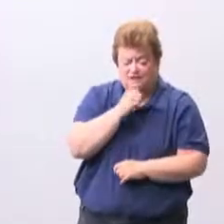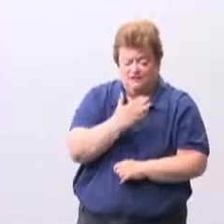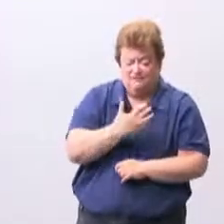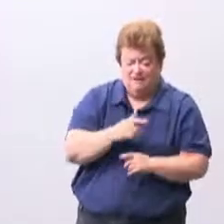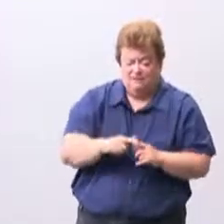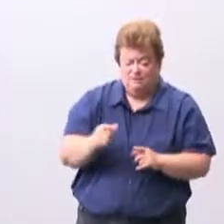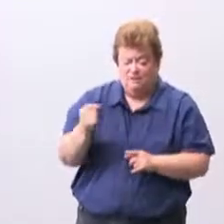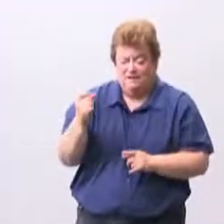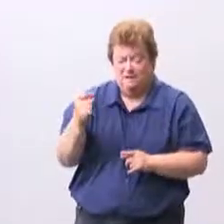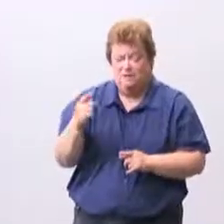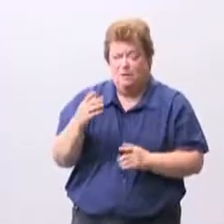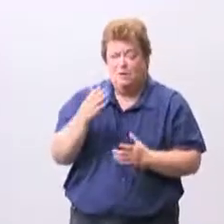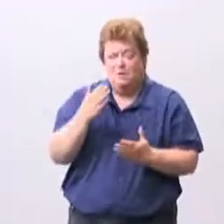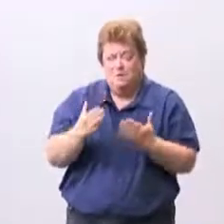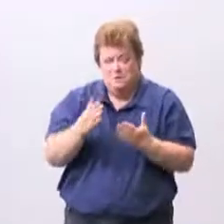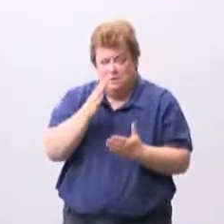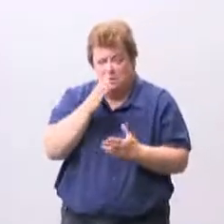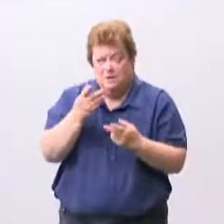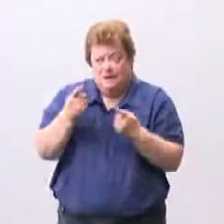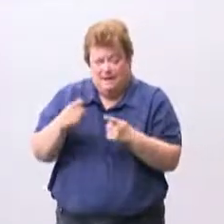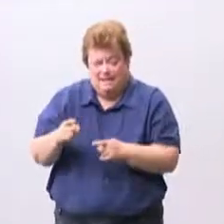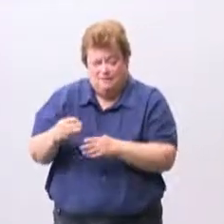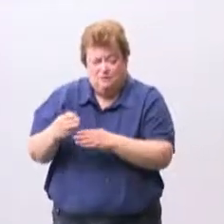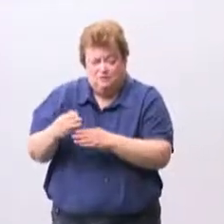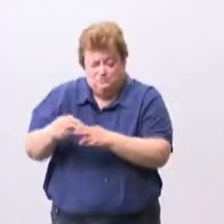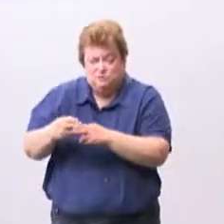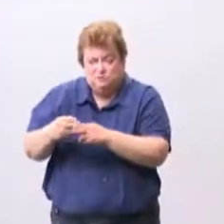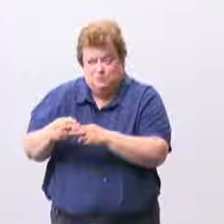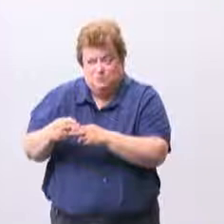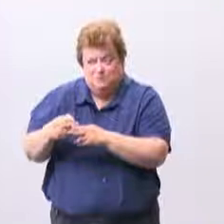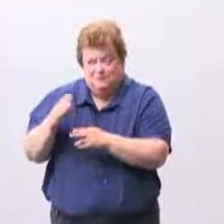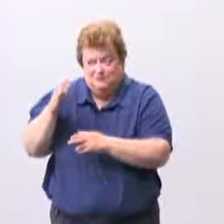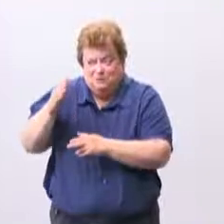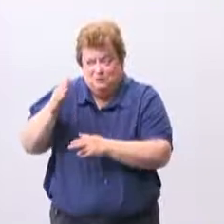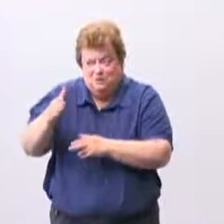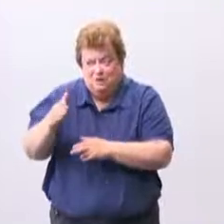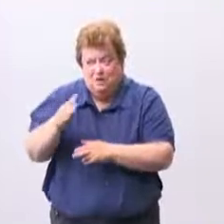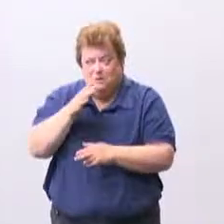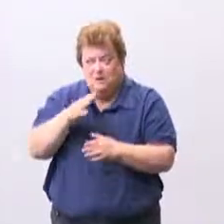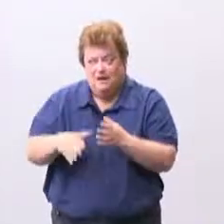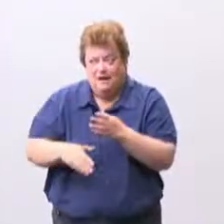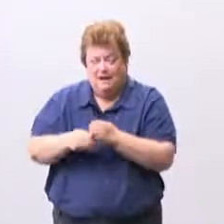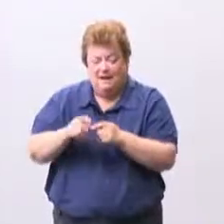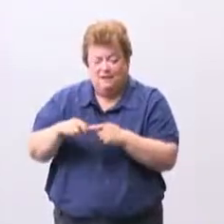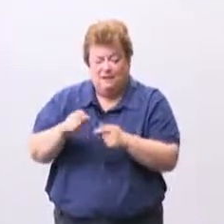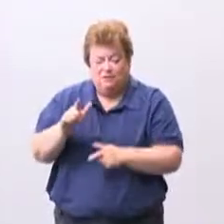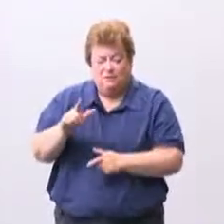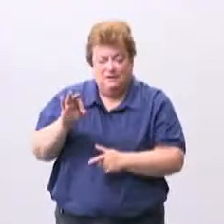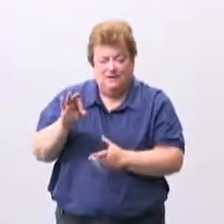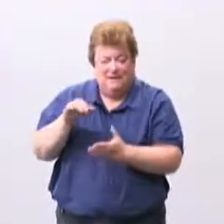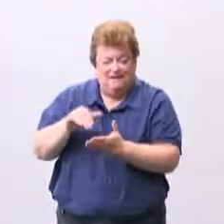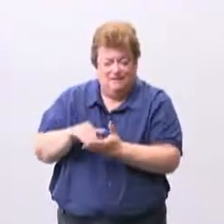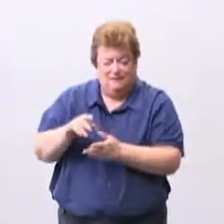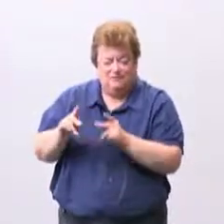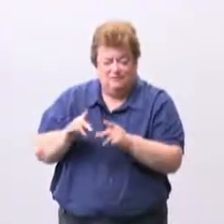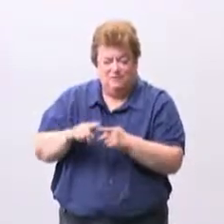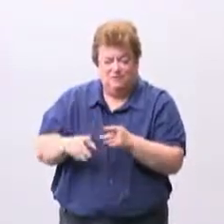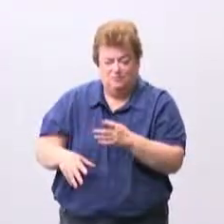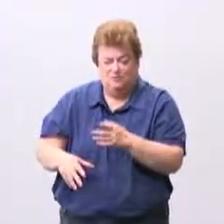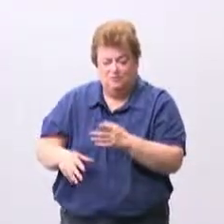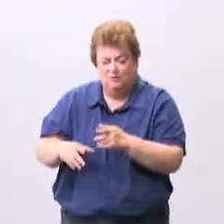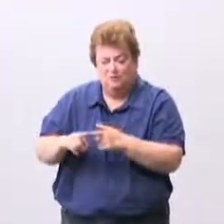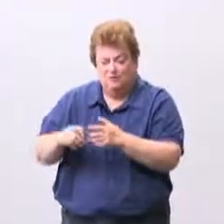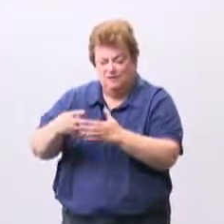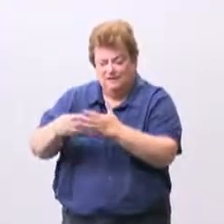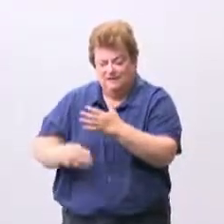years old is likely to come in the near future, and that will add about 29,000 people to the list of those who are eligible